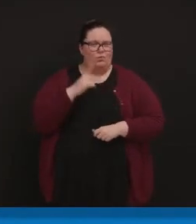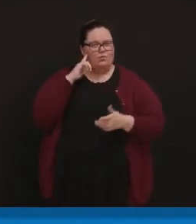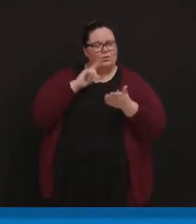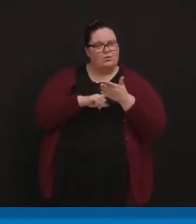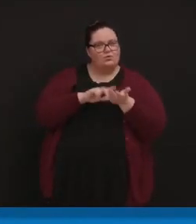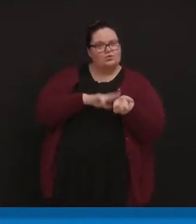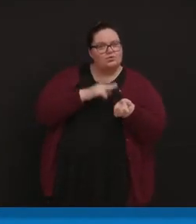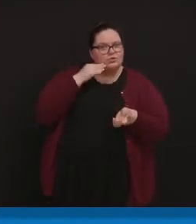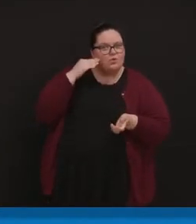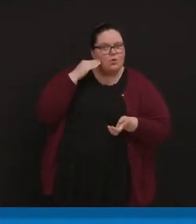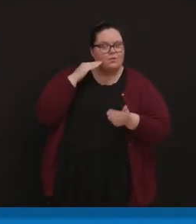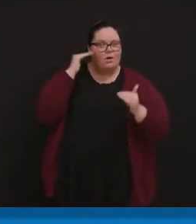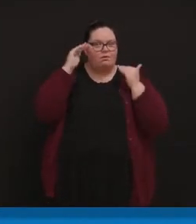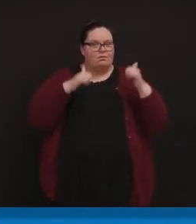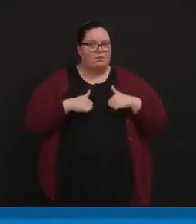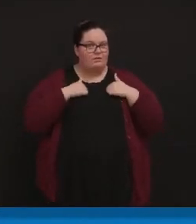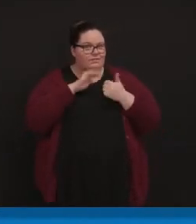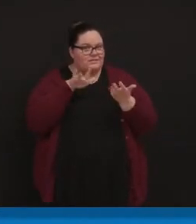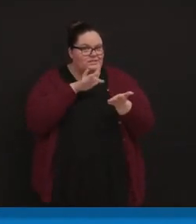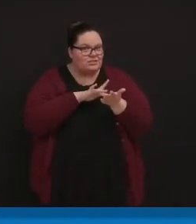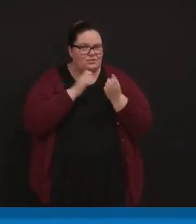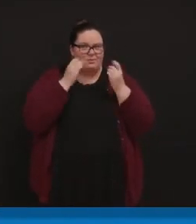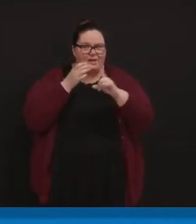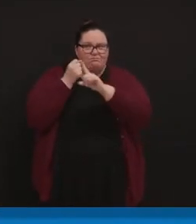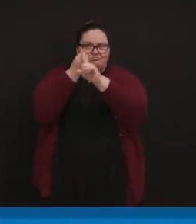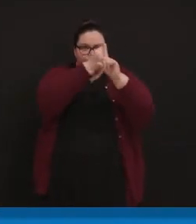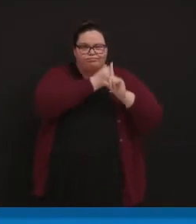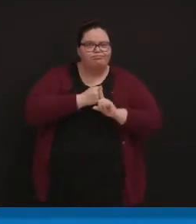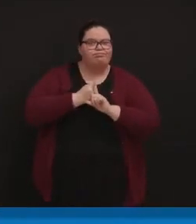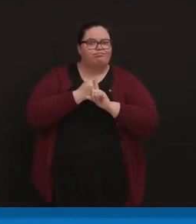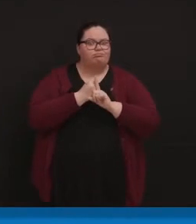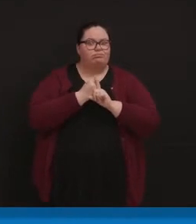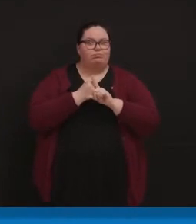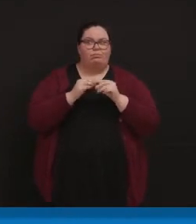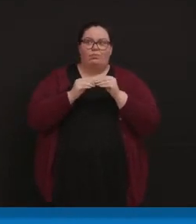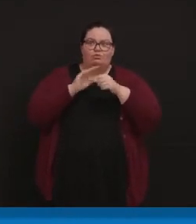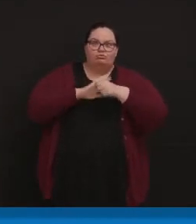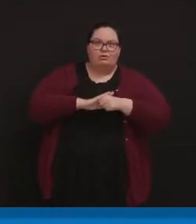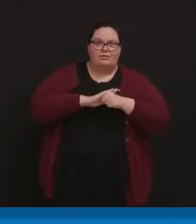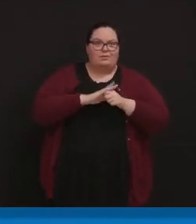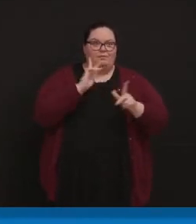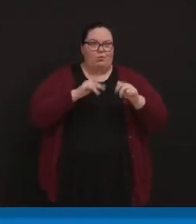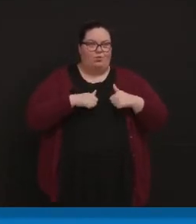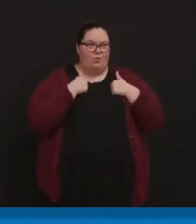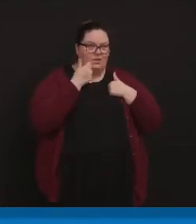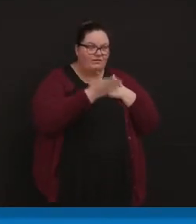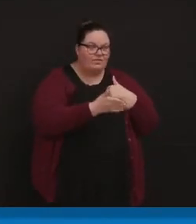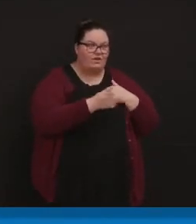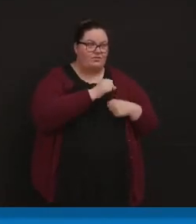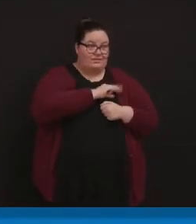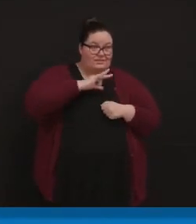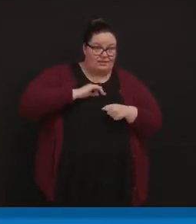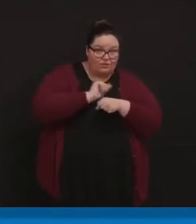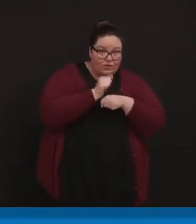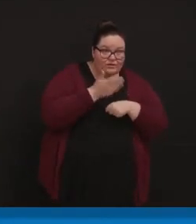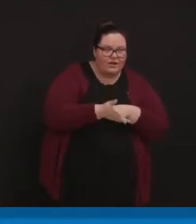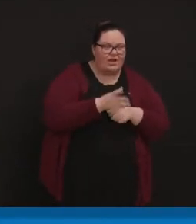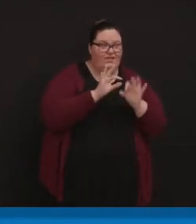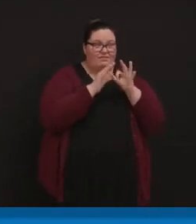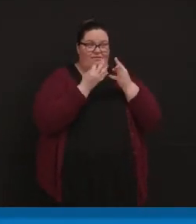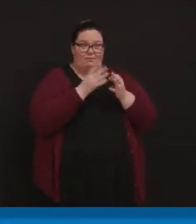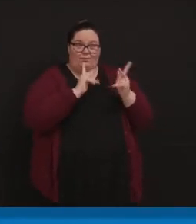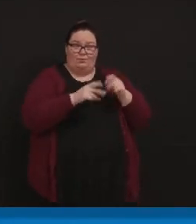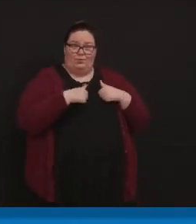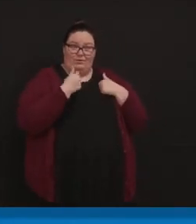in nursing homes and adult residential facilities in several communities, putting new stress on residents, staff, families, and caregivers. There have